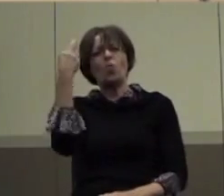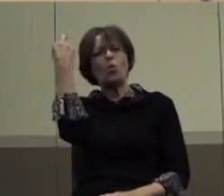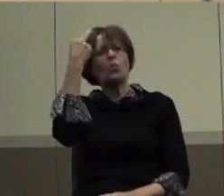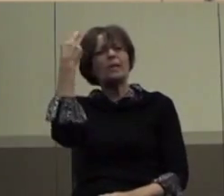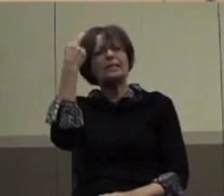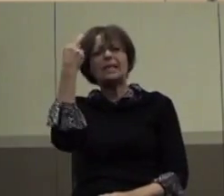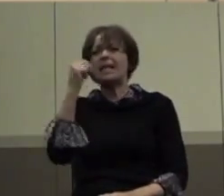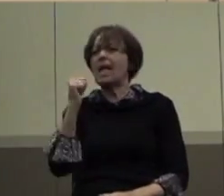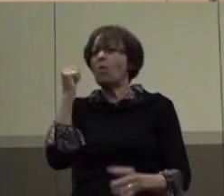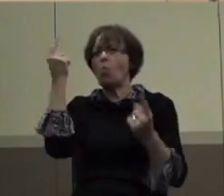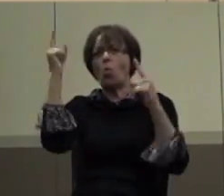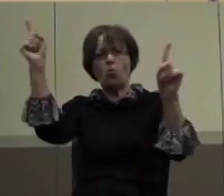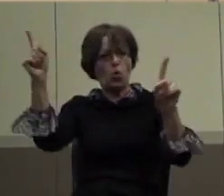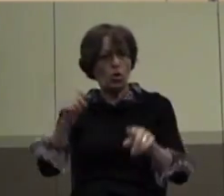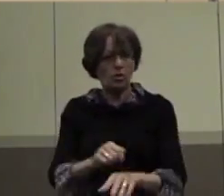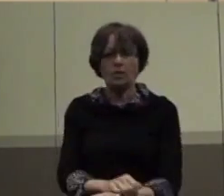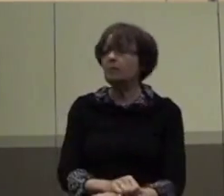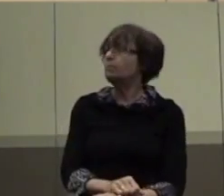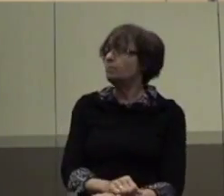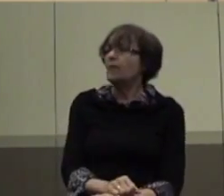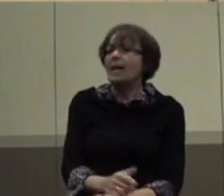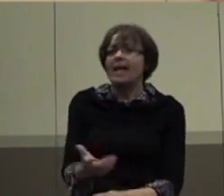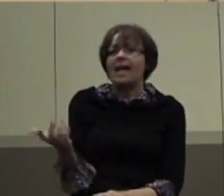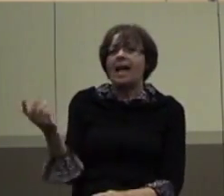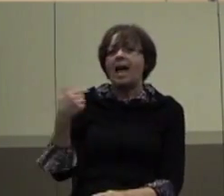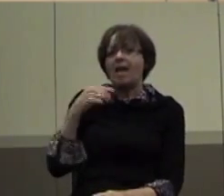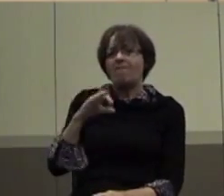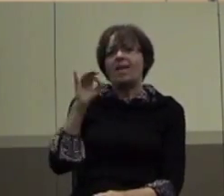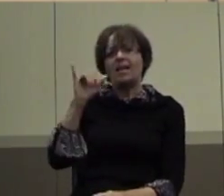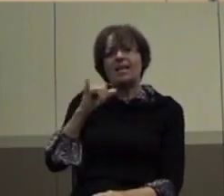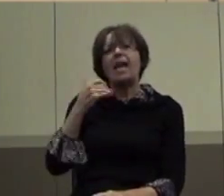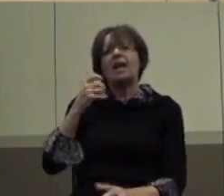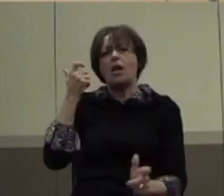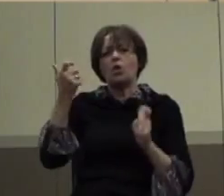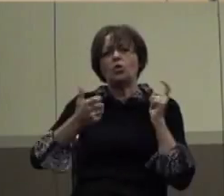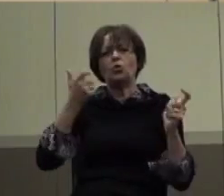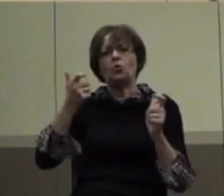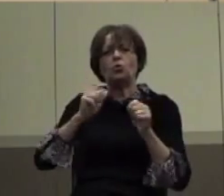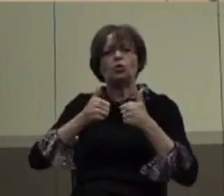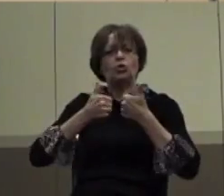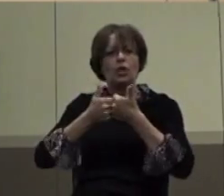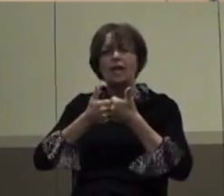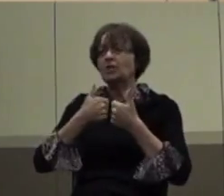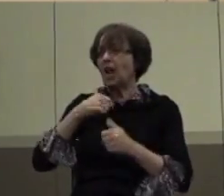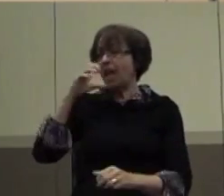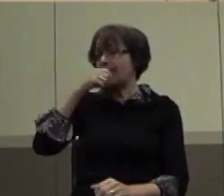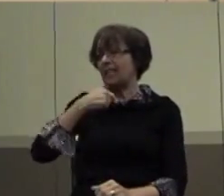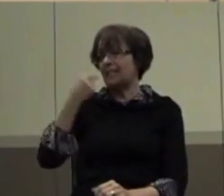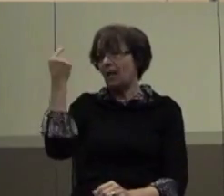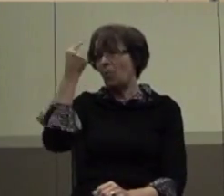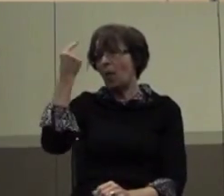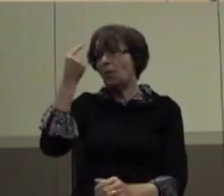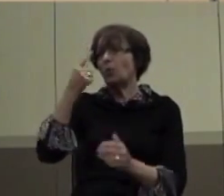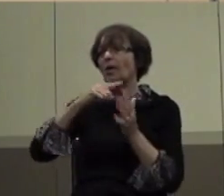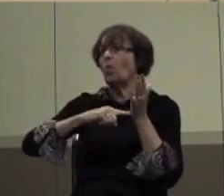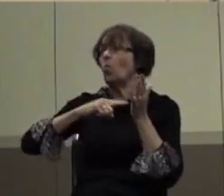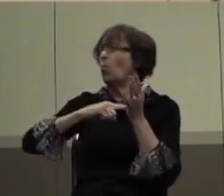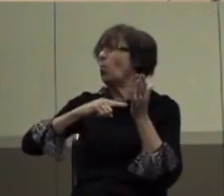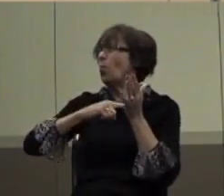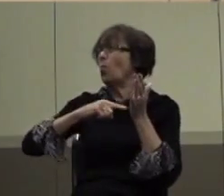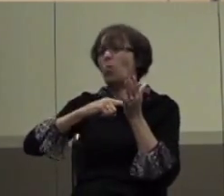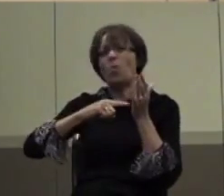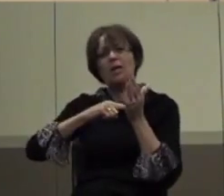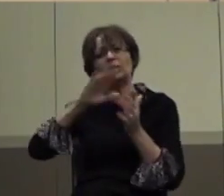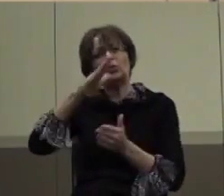it's not going to work. I find that to be a huge challenge. I guess I'm wondering what's